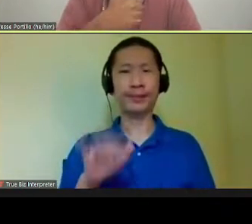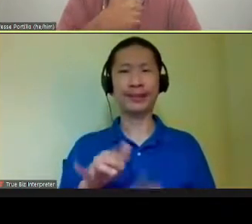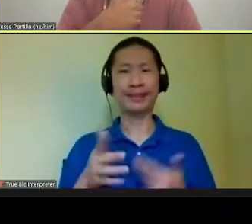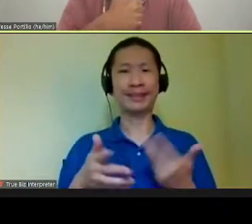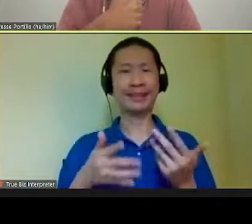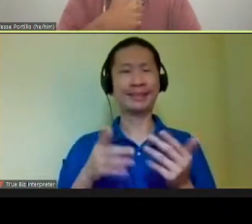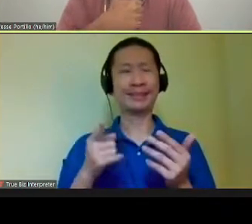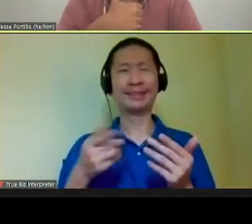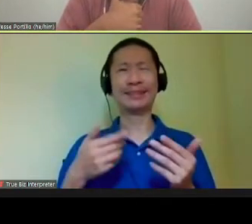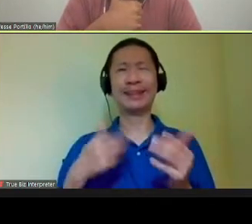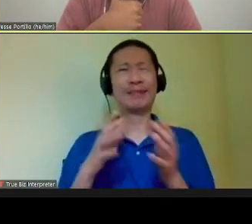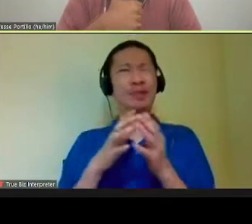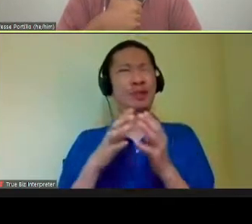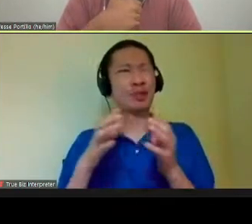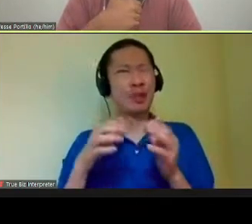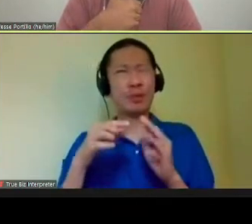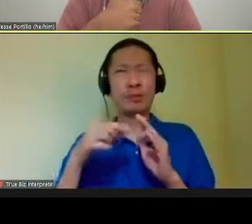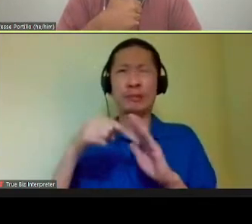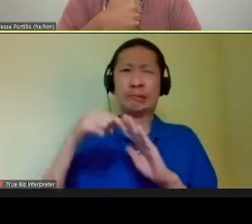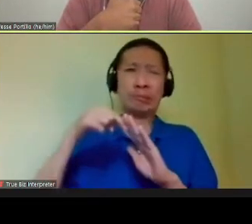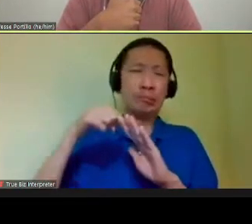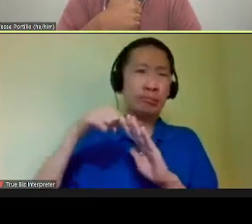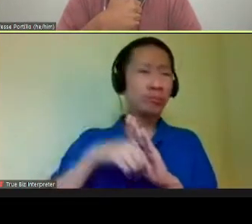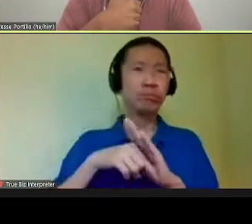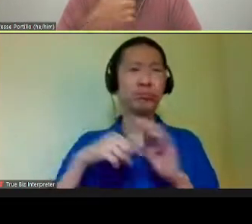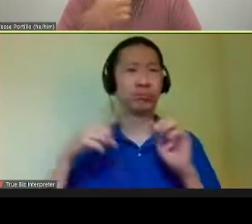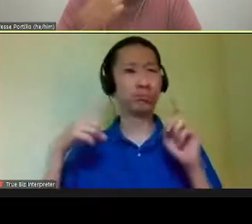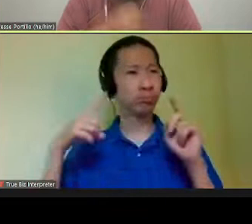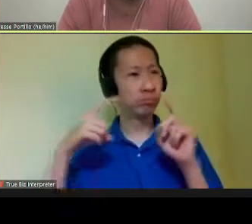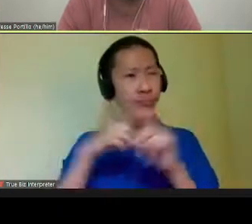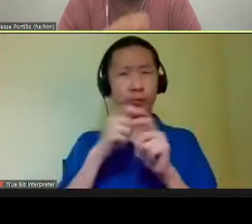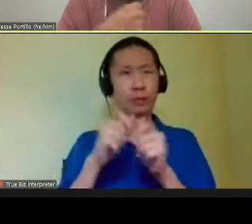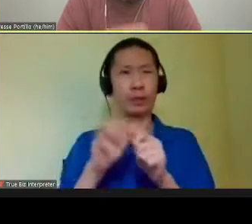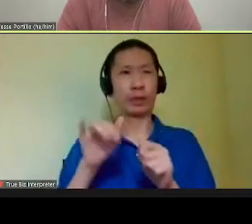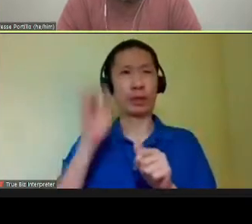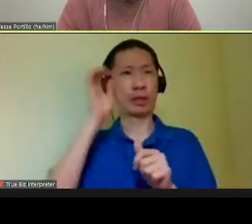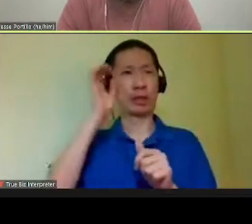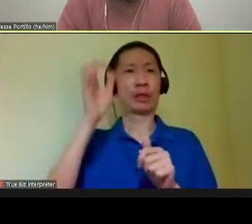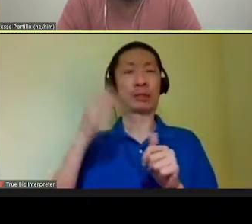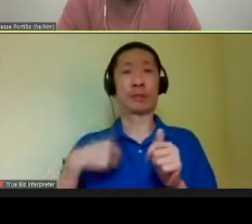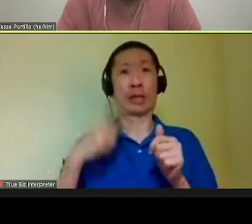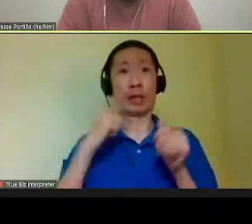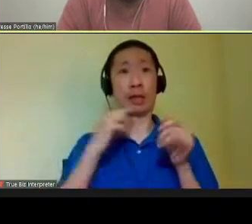there's so much in that. And I think individuals